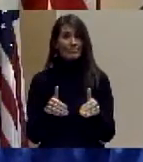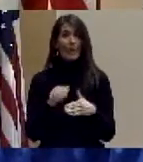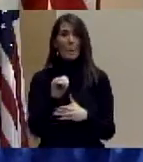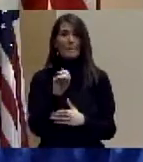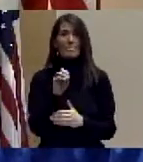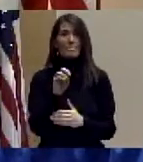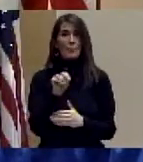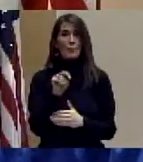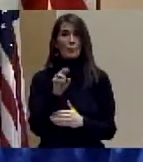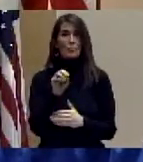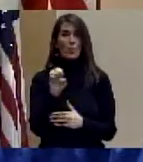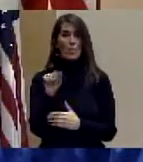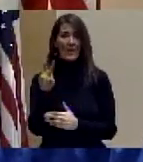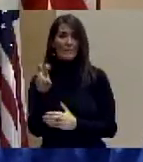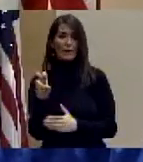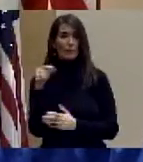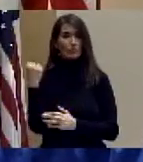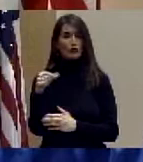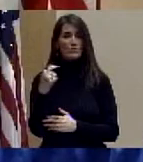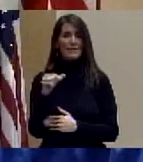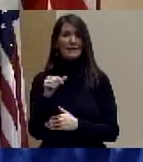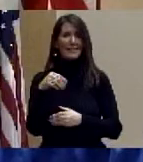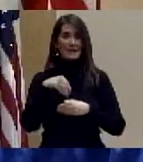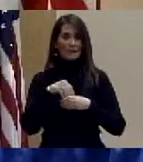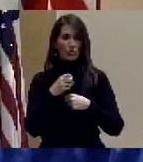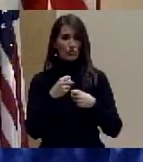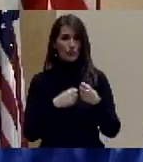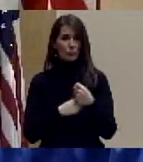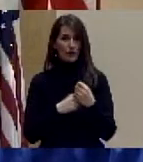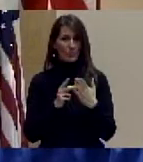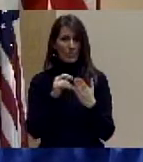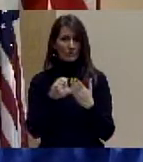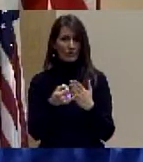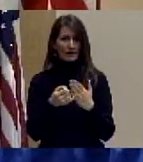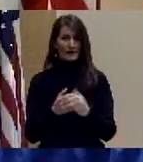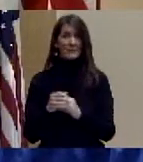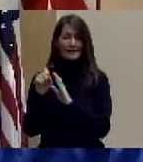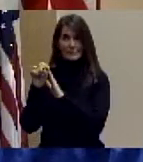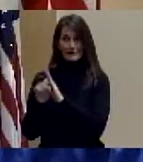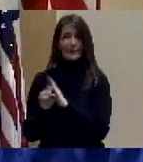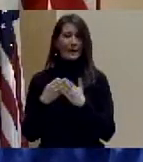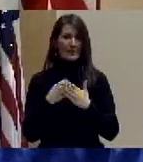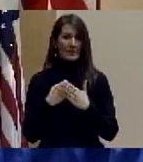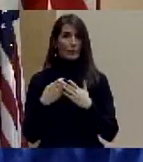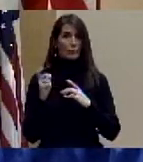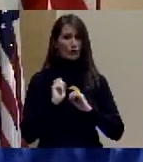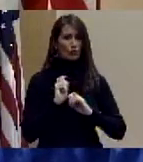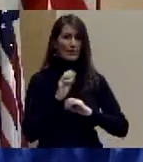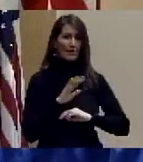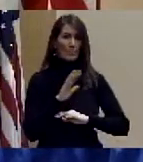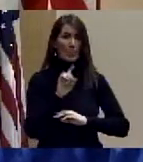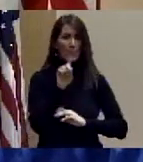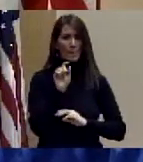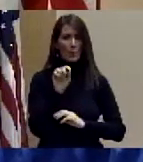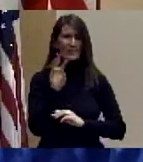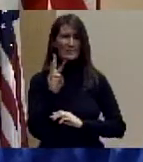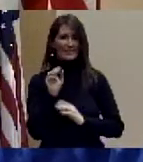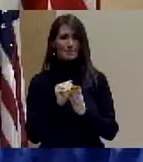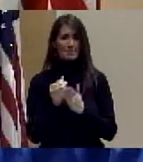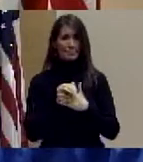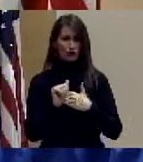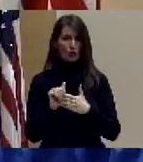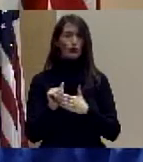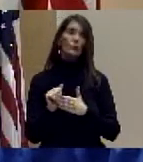Avenue Green Infrastructure Project. Funded with a state economic development grant of approximately $1.6